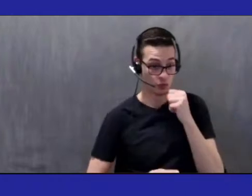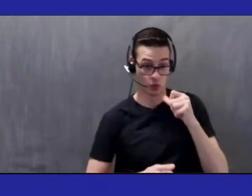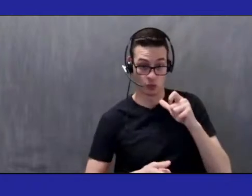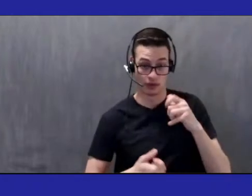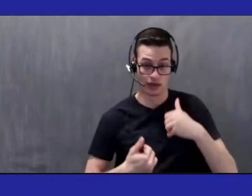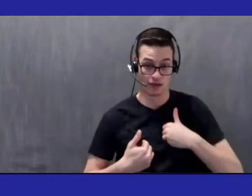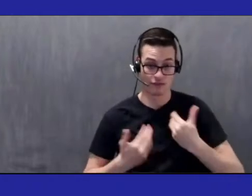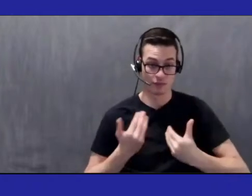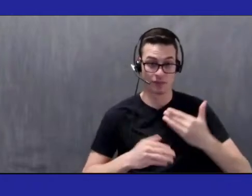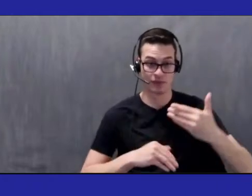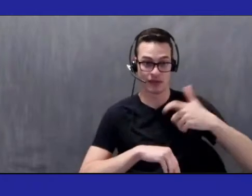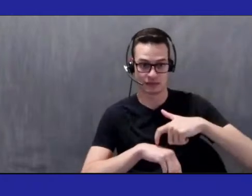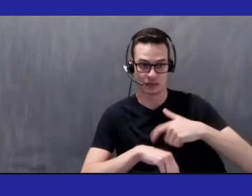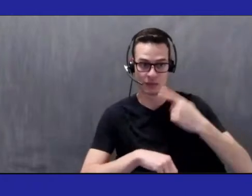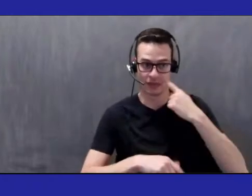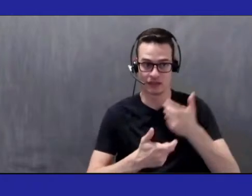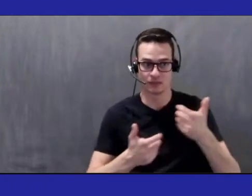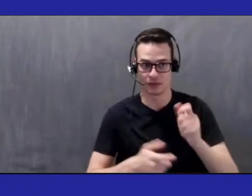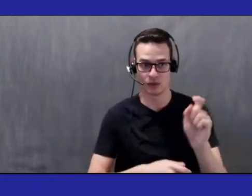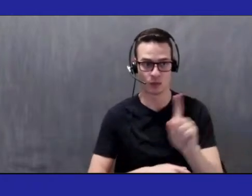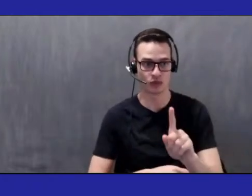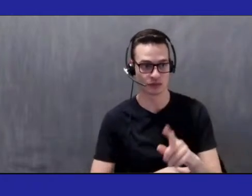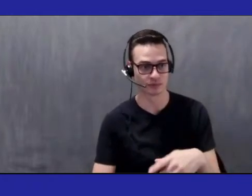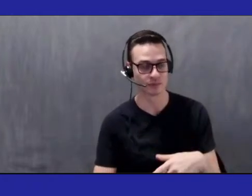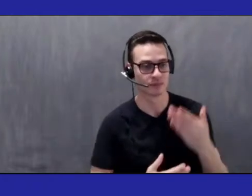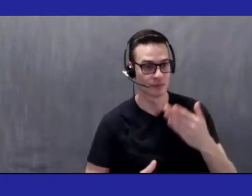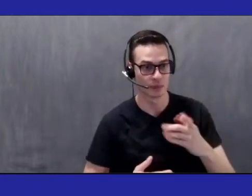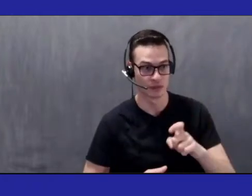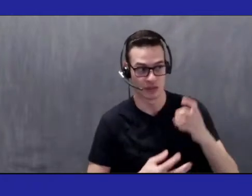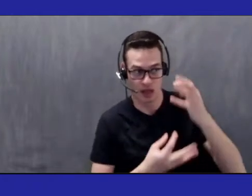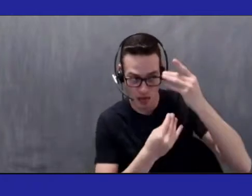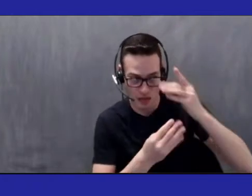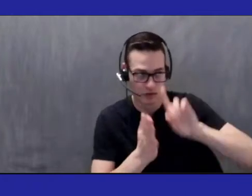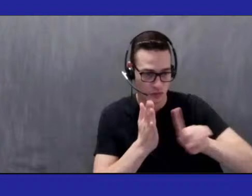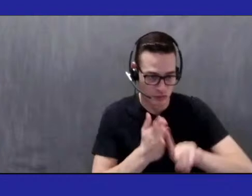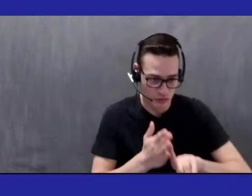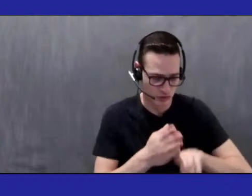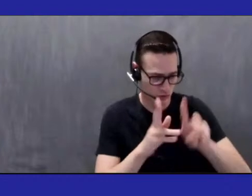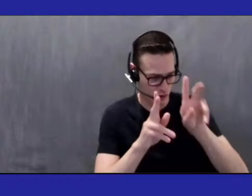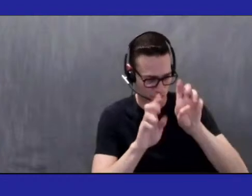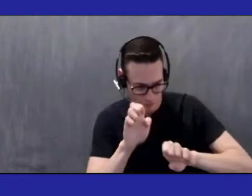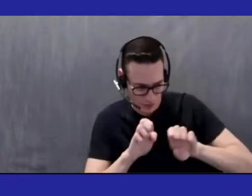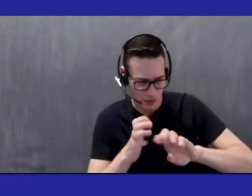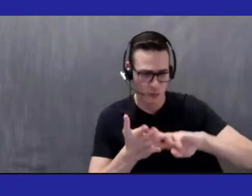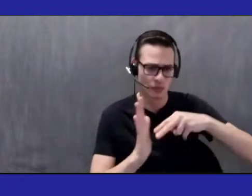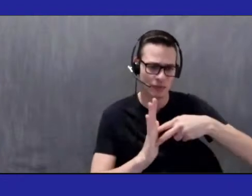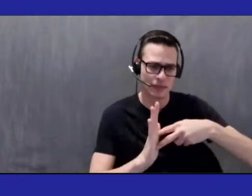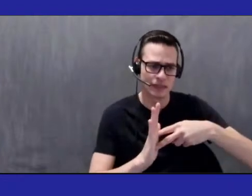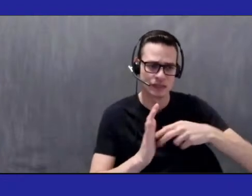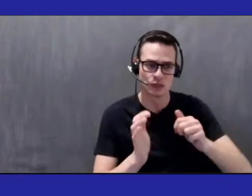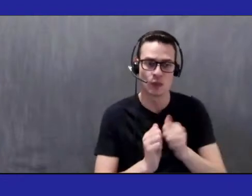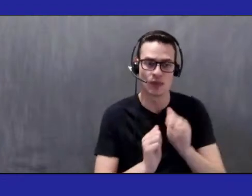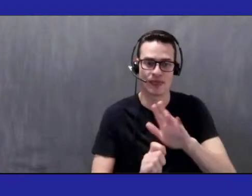next time, because I think it's a big question that you Yeah. might have to go look and reevaluate with that lens.